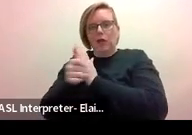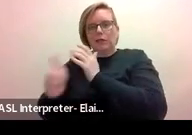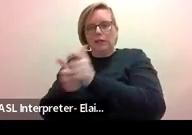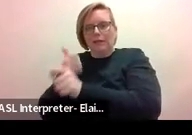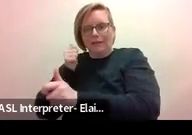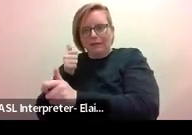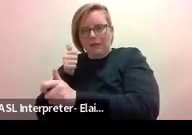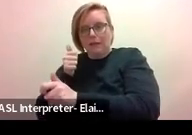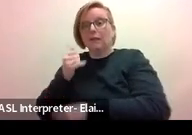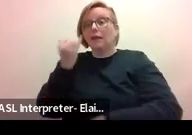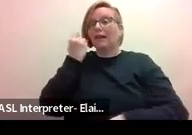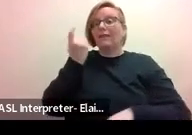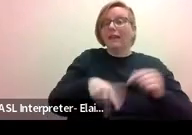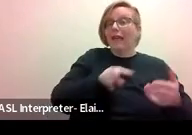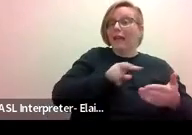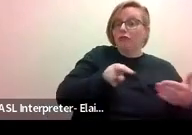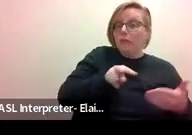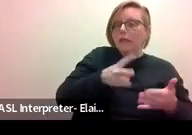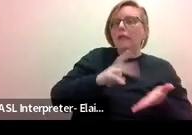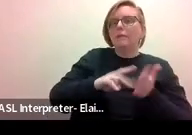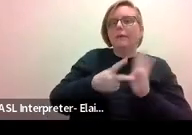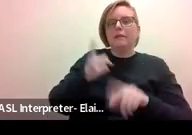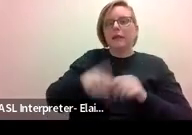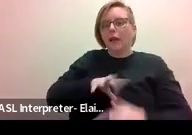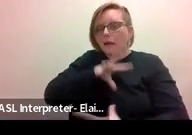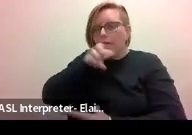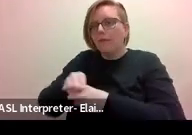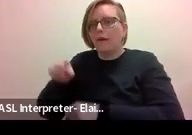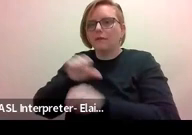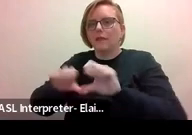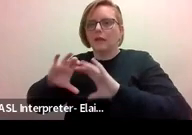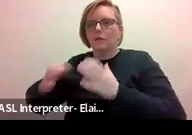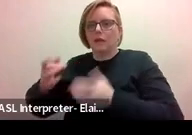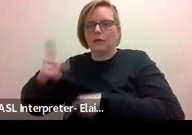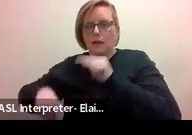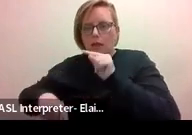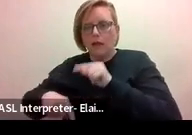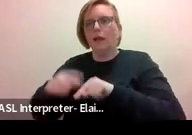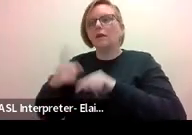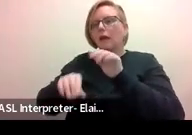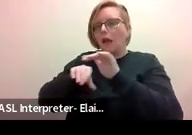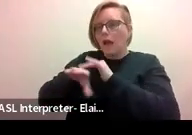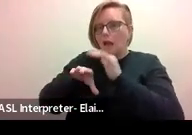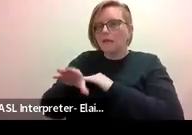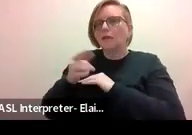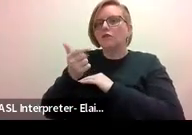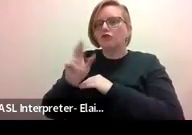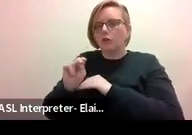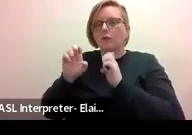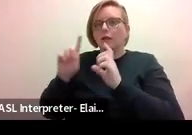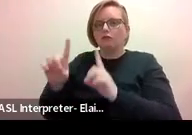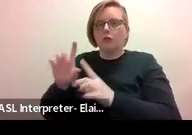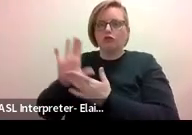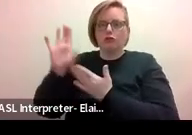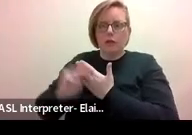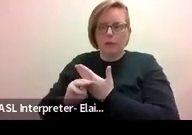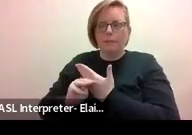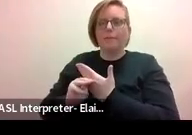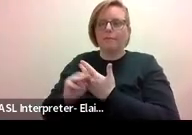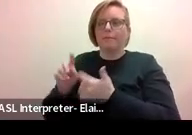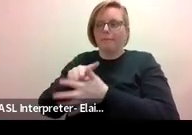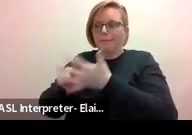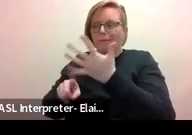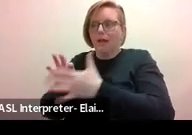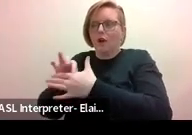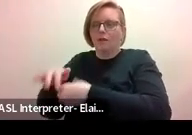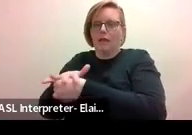are keeping them from being able to participate and access the general ed curriculum in those content areas.